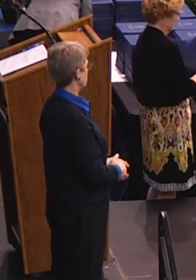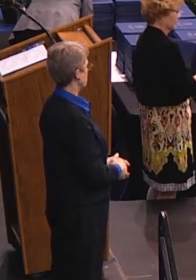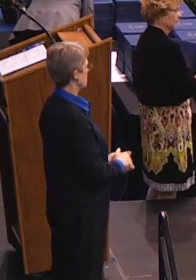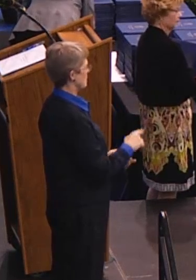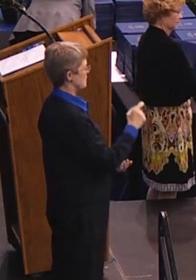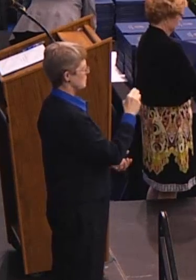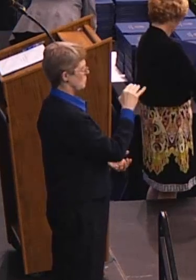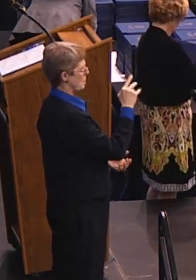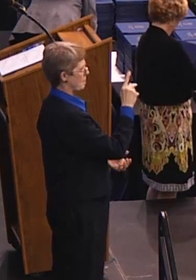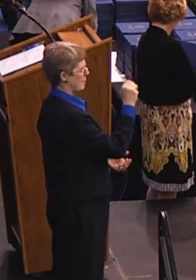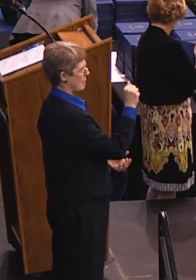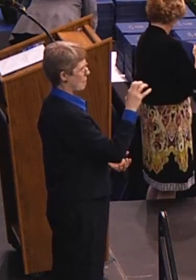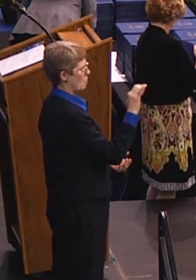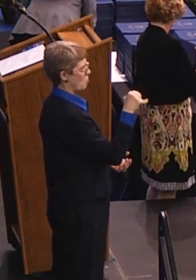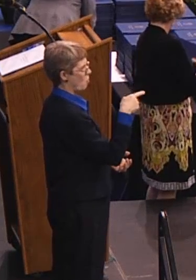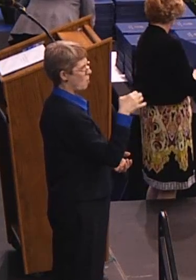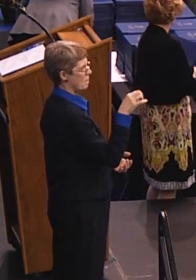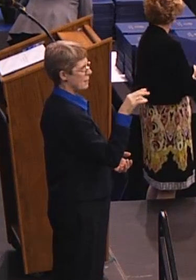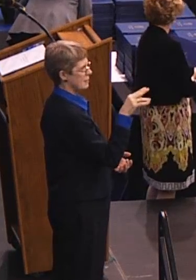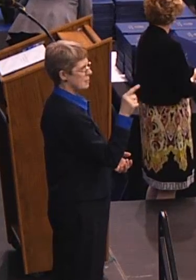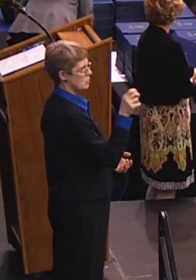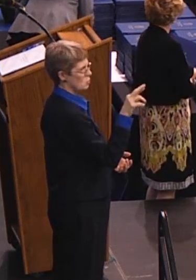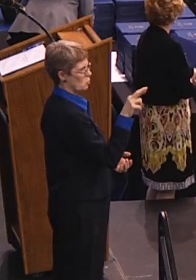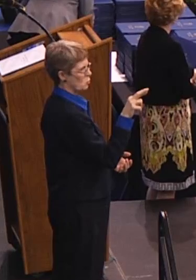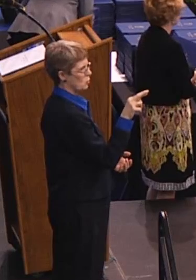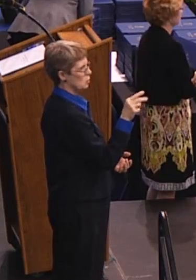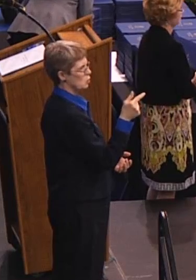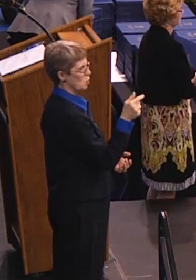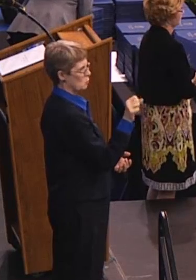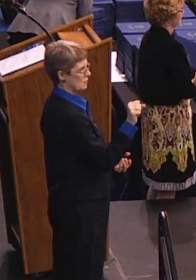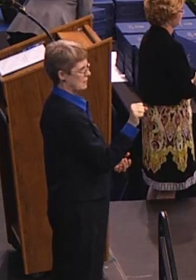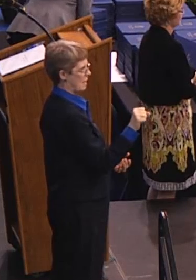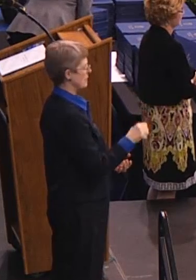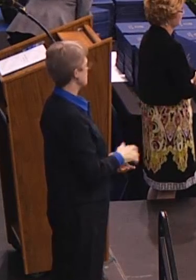Tamika S. Carpenter, General Studies.